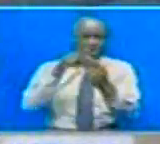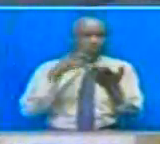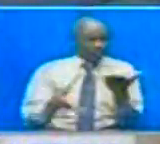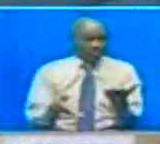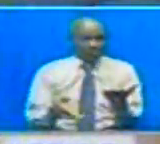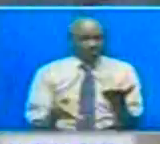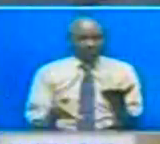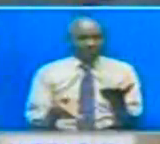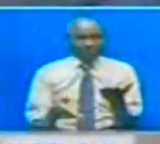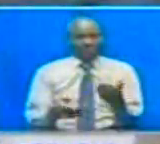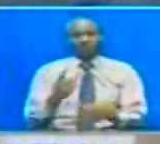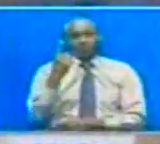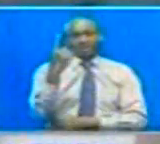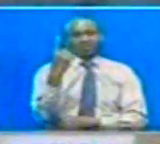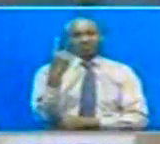one,